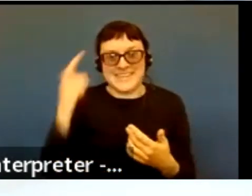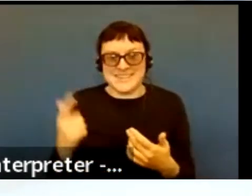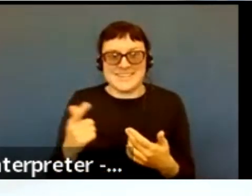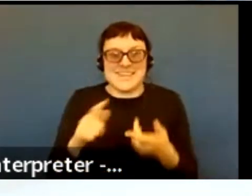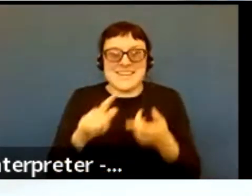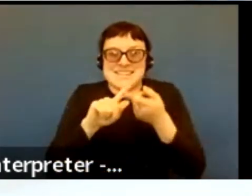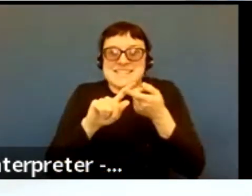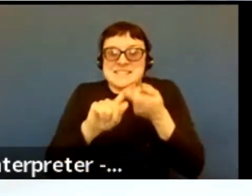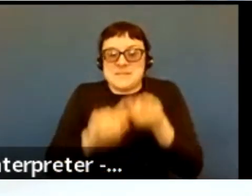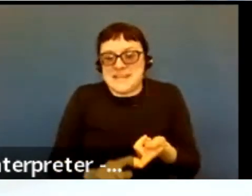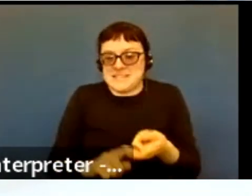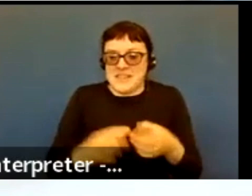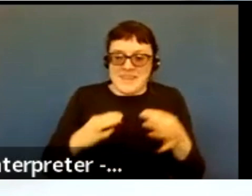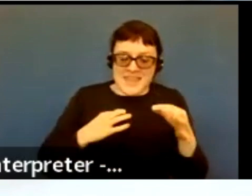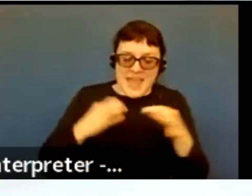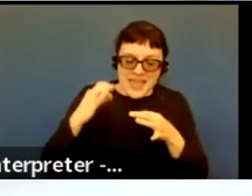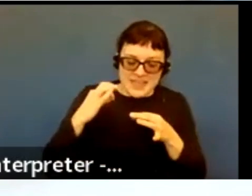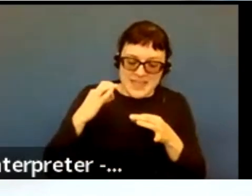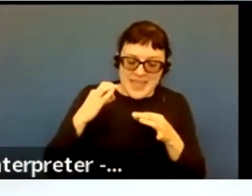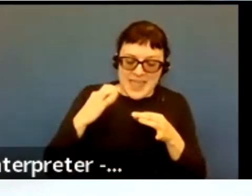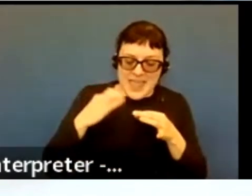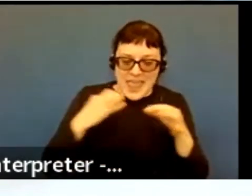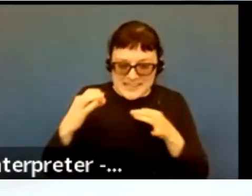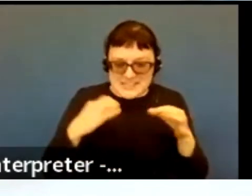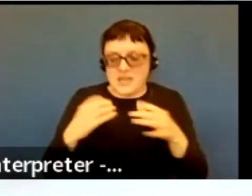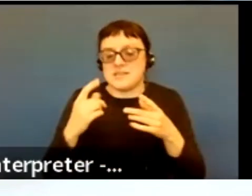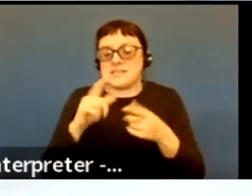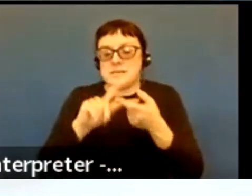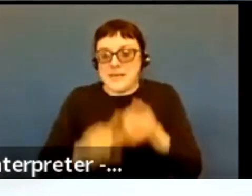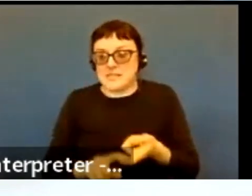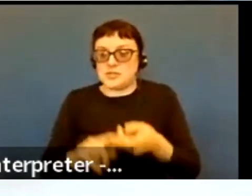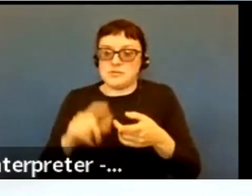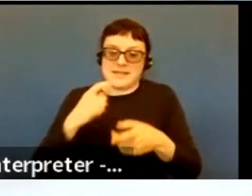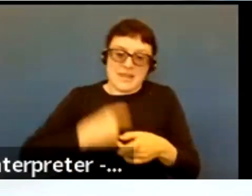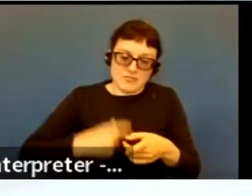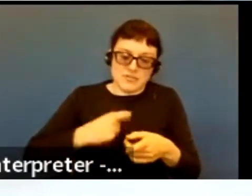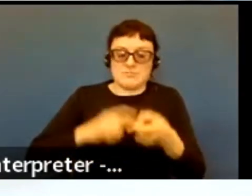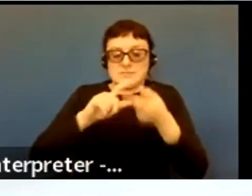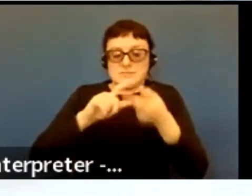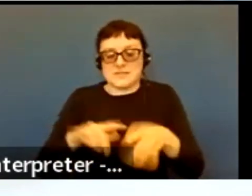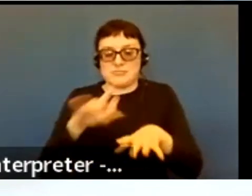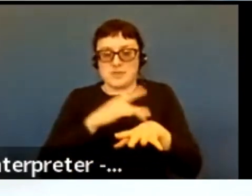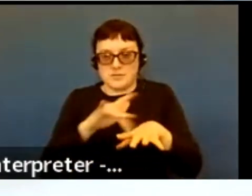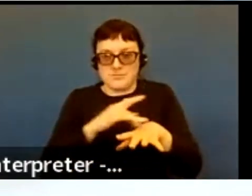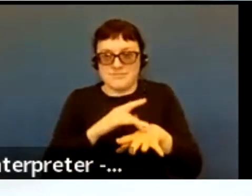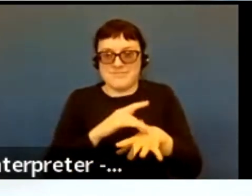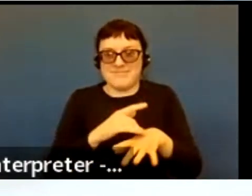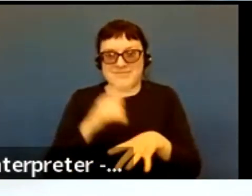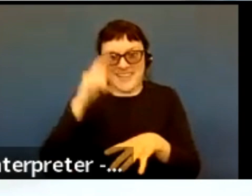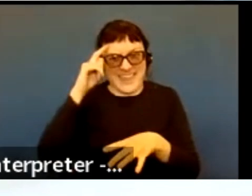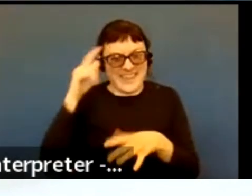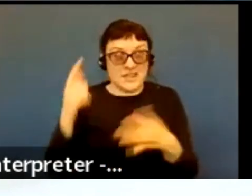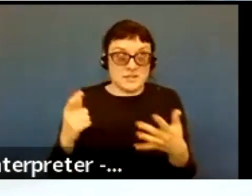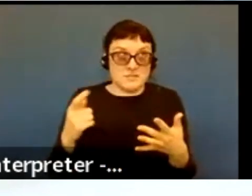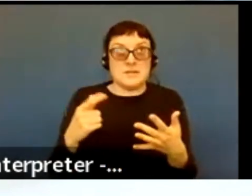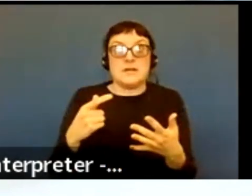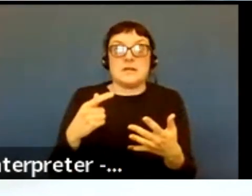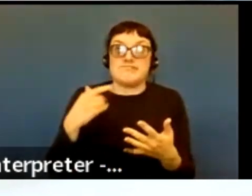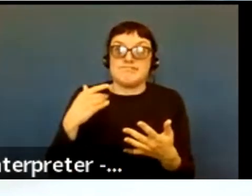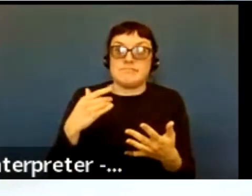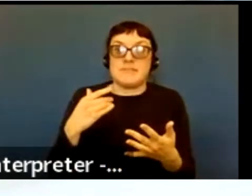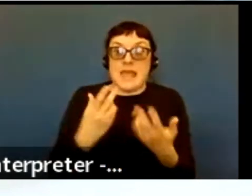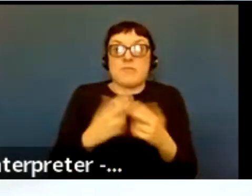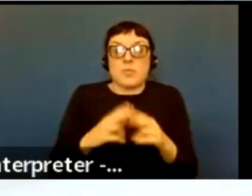I think it depends on the actor, it depends on the character, it depends on the production, but I think, you know, as long as